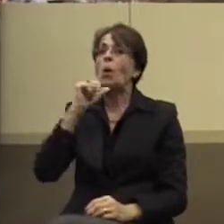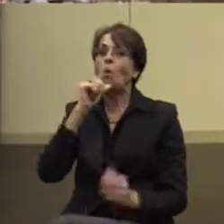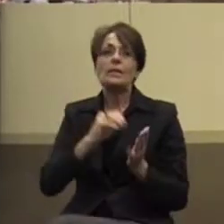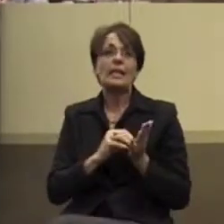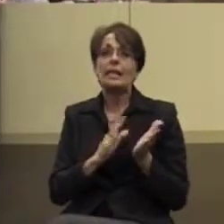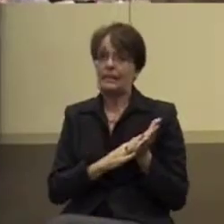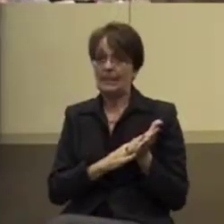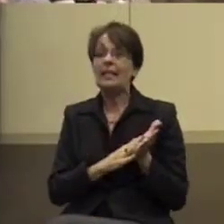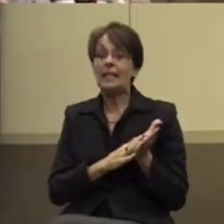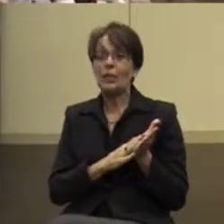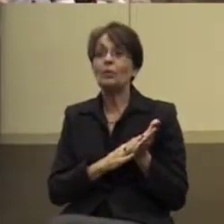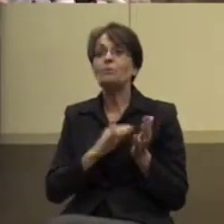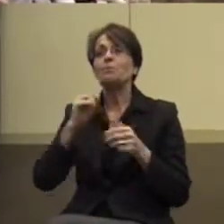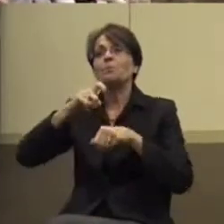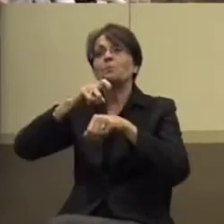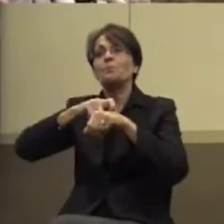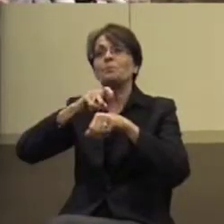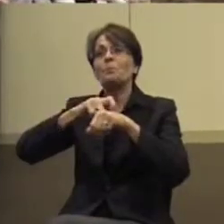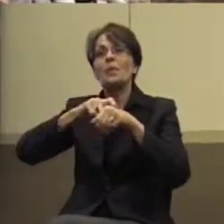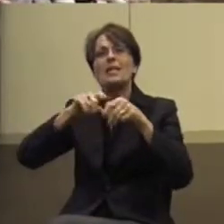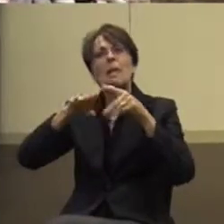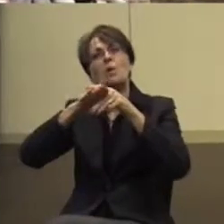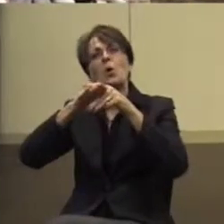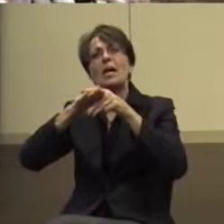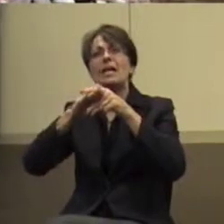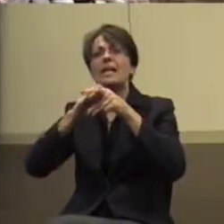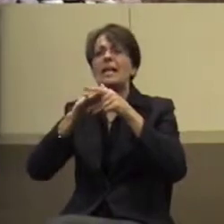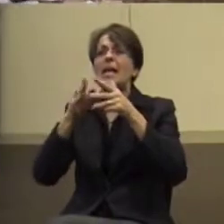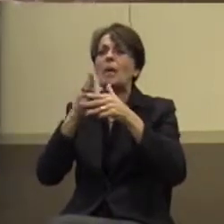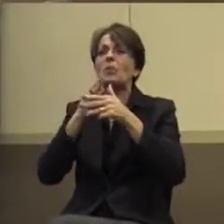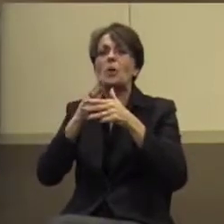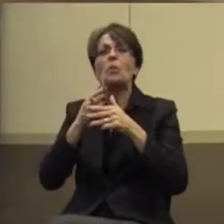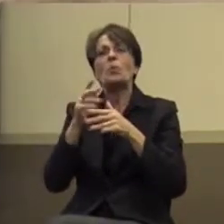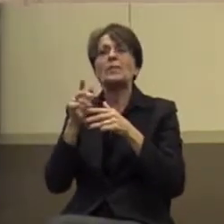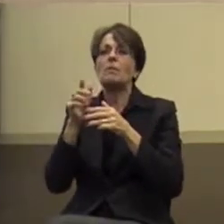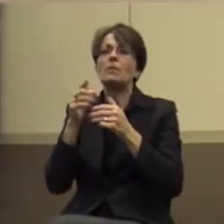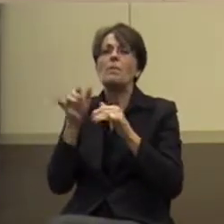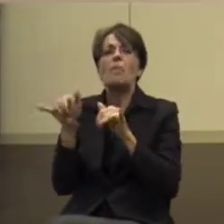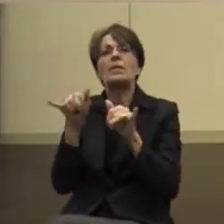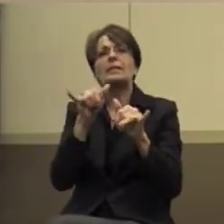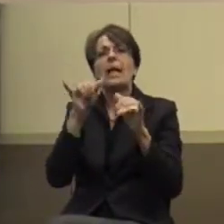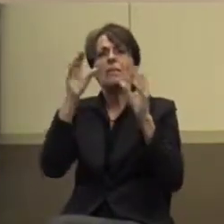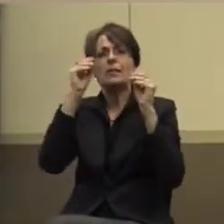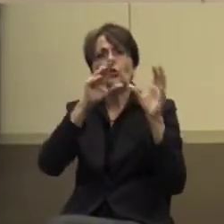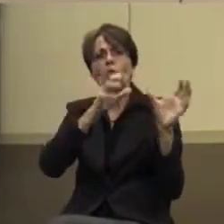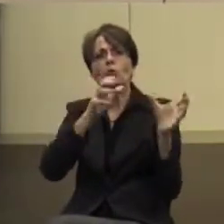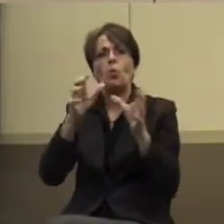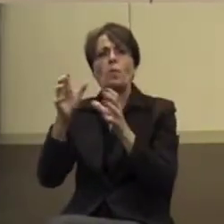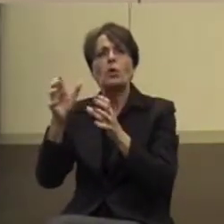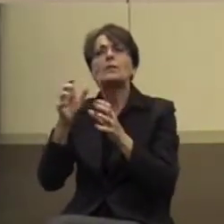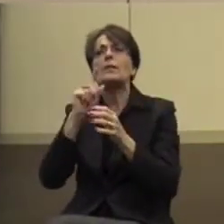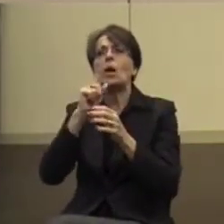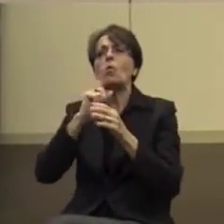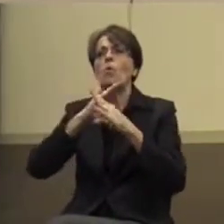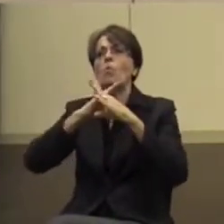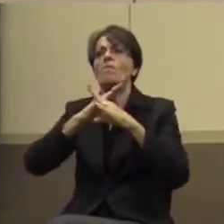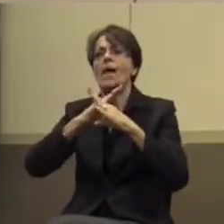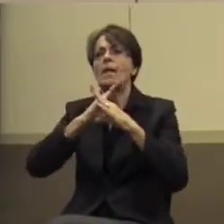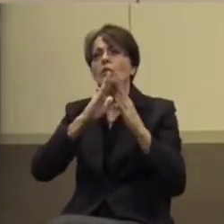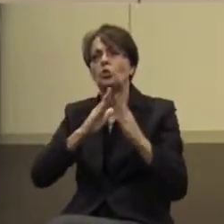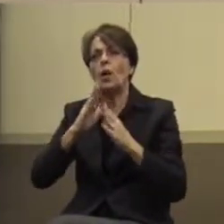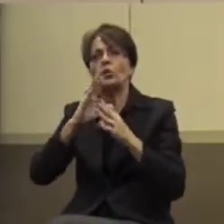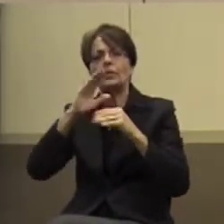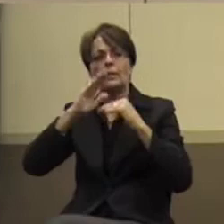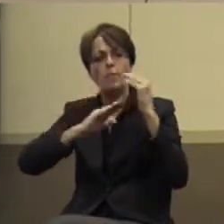that wasn't listed here. The time periods in between were about the same as the instructional periods. There were preventive strategies built in